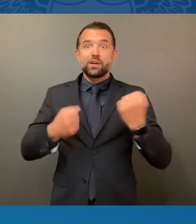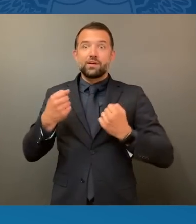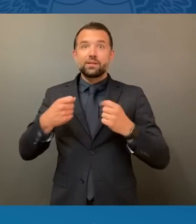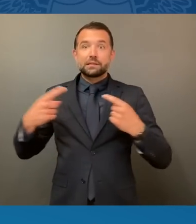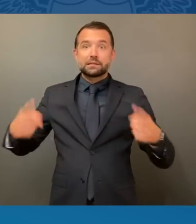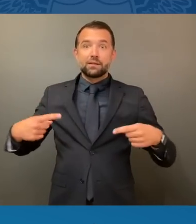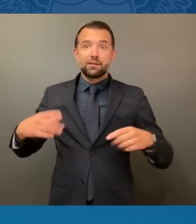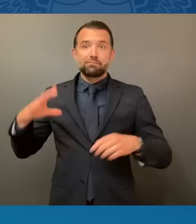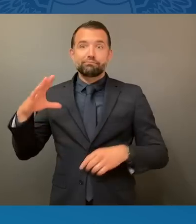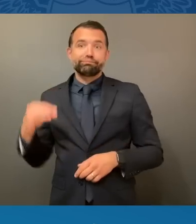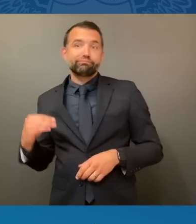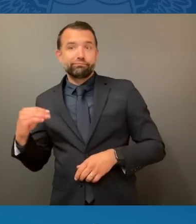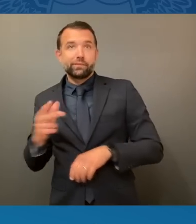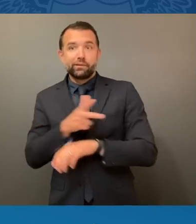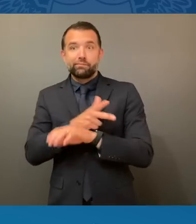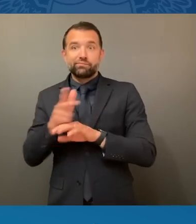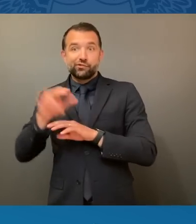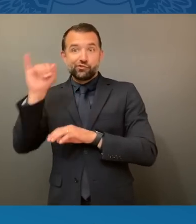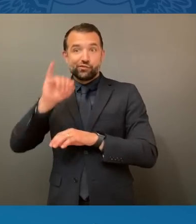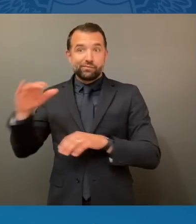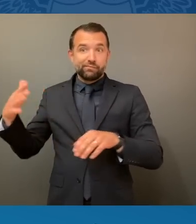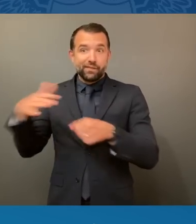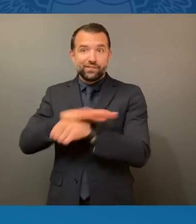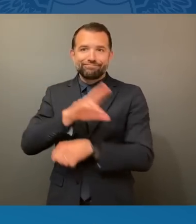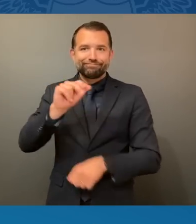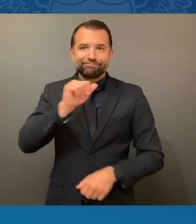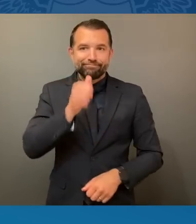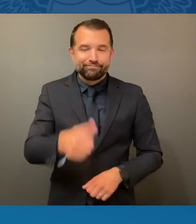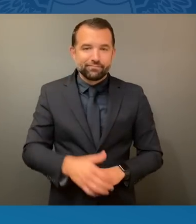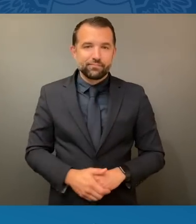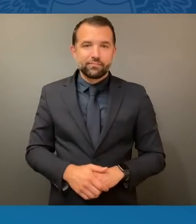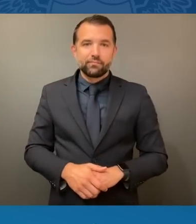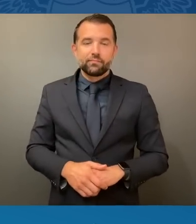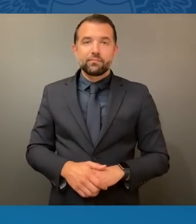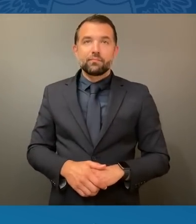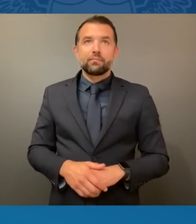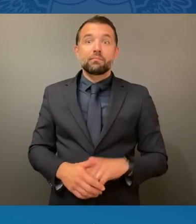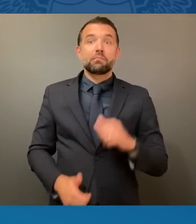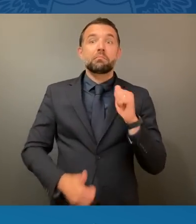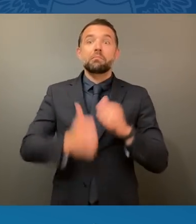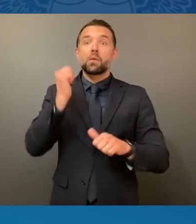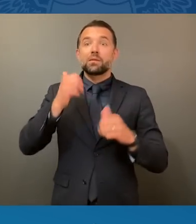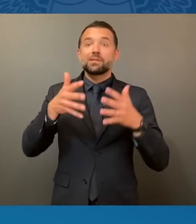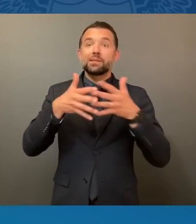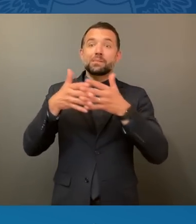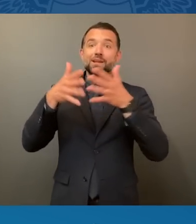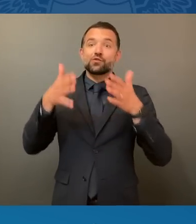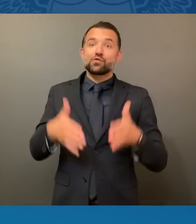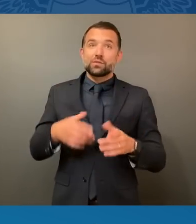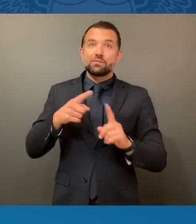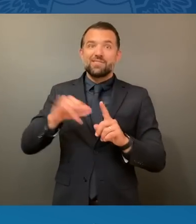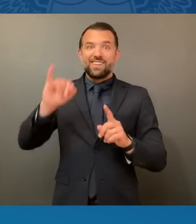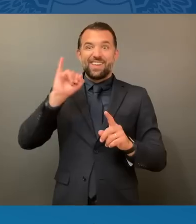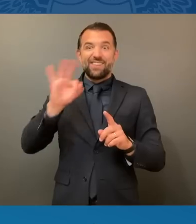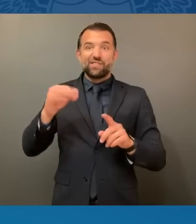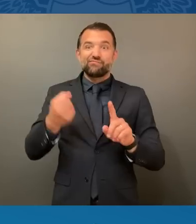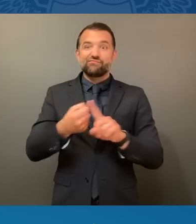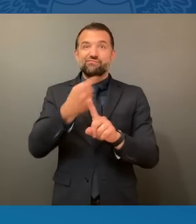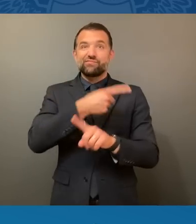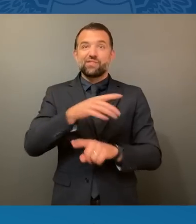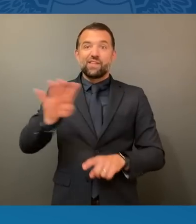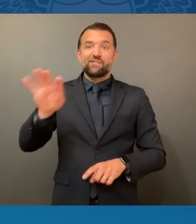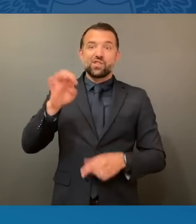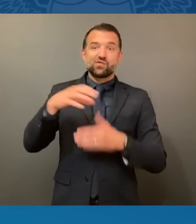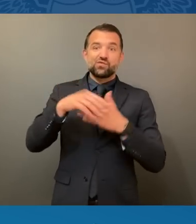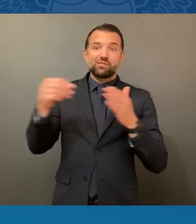most Americans are a $400 unexpected expense away from bankruptcy. Right. So there are very real residual